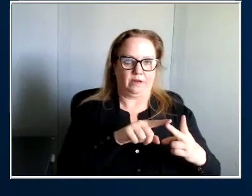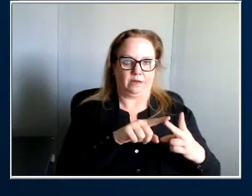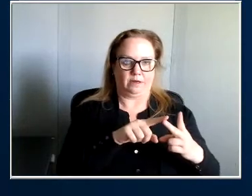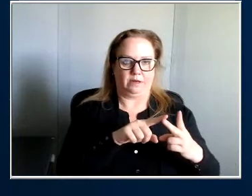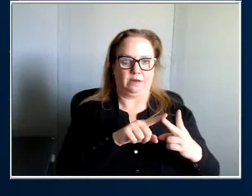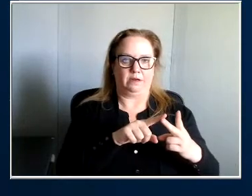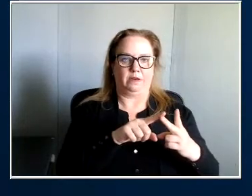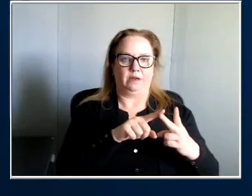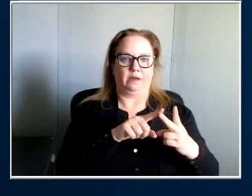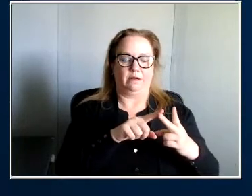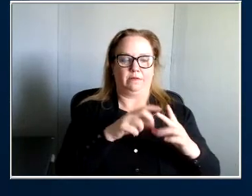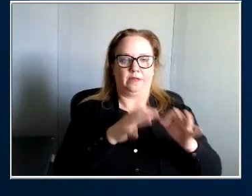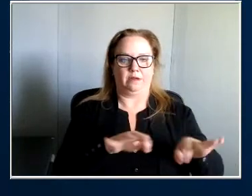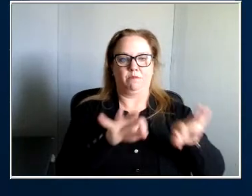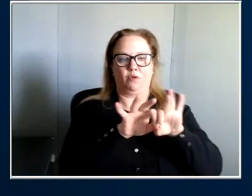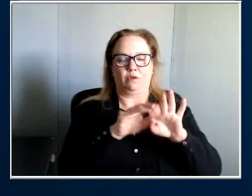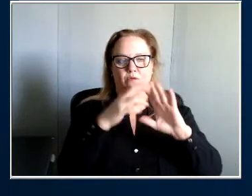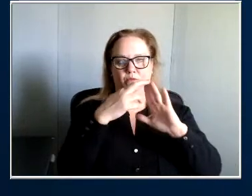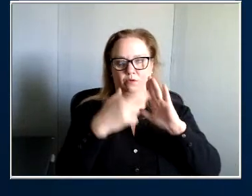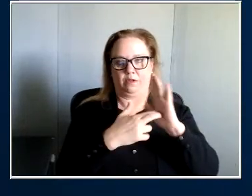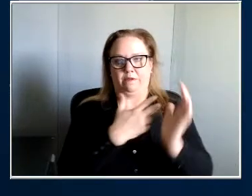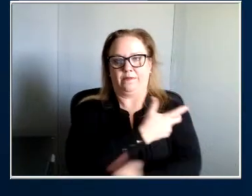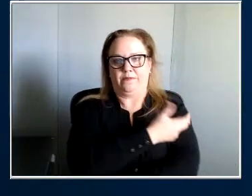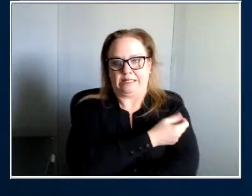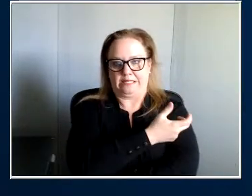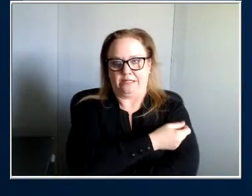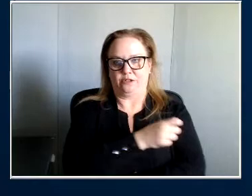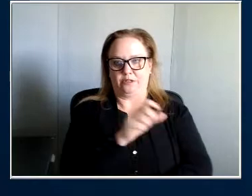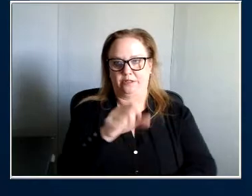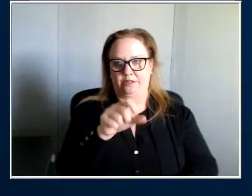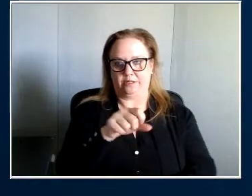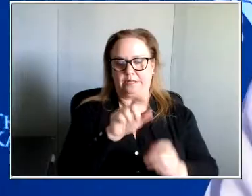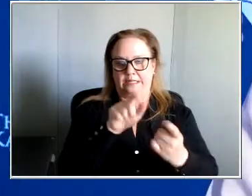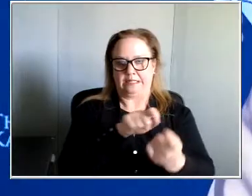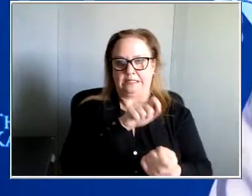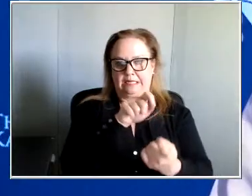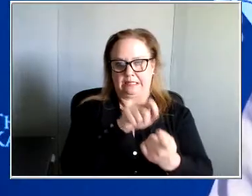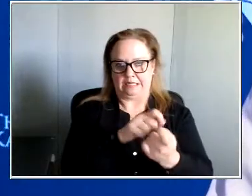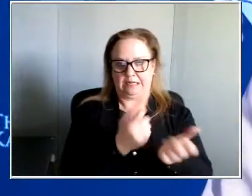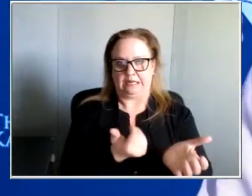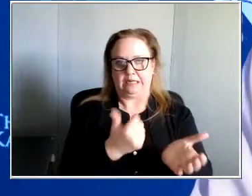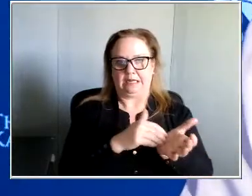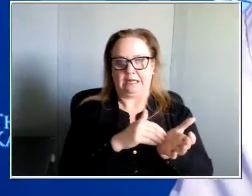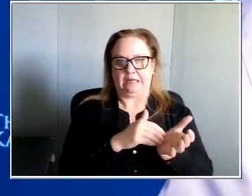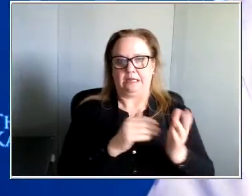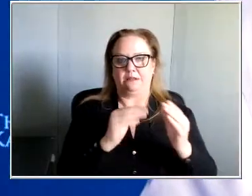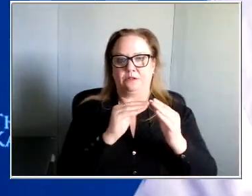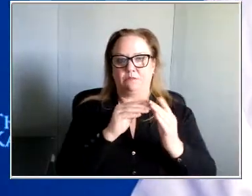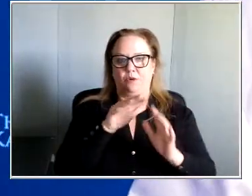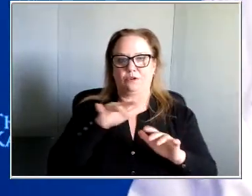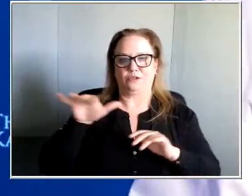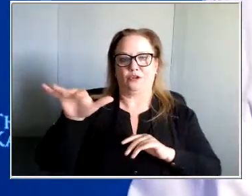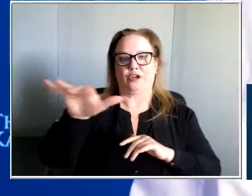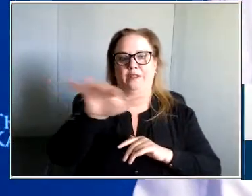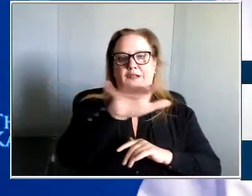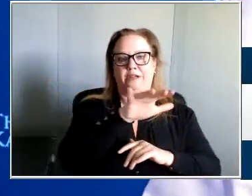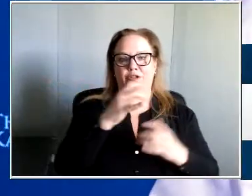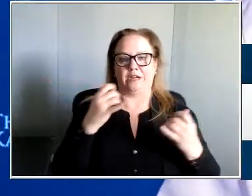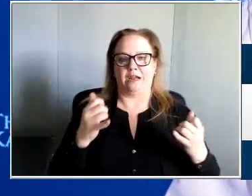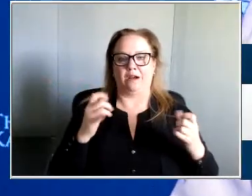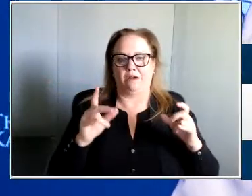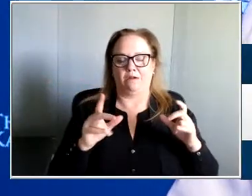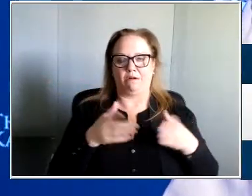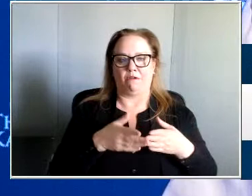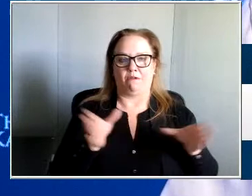important role of vaccination, too. Yeah, exactly. And again, I think there's just more circulation now